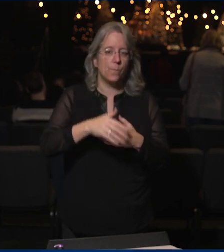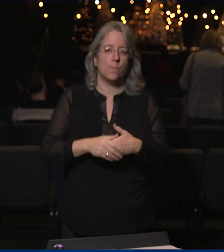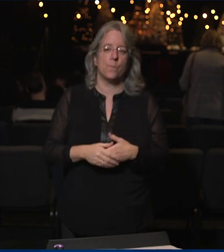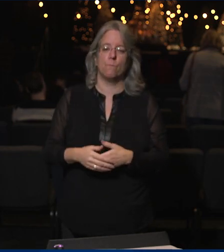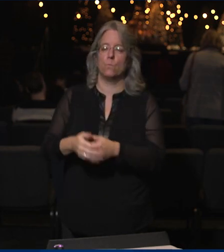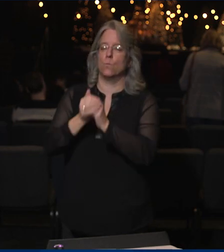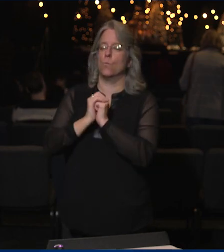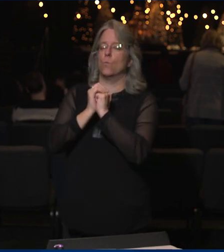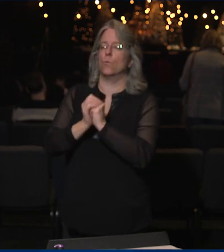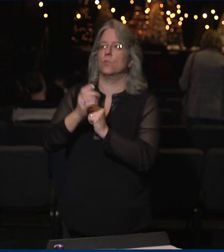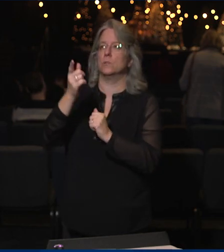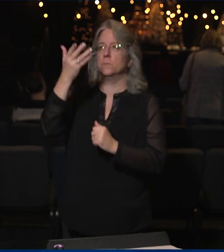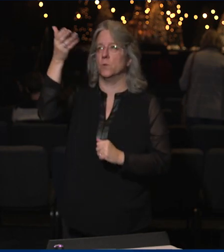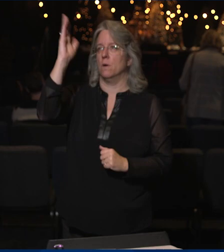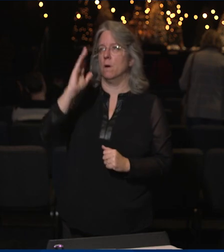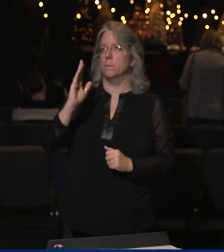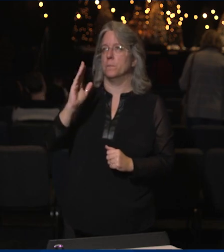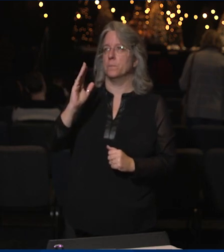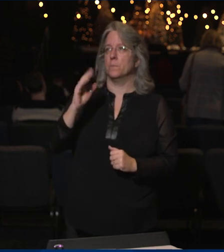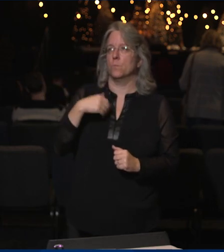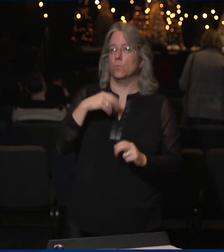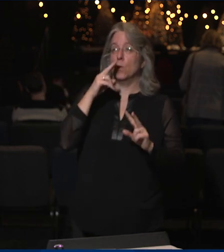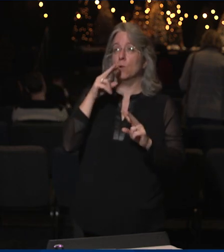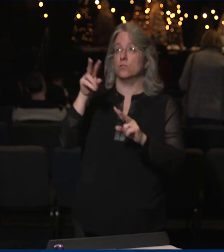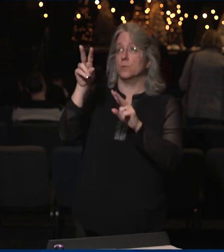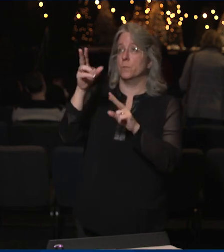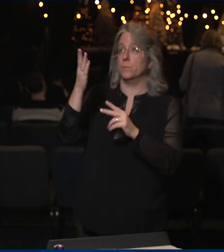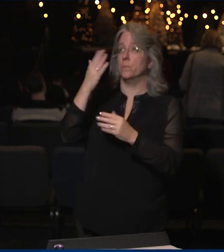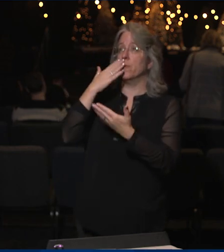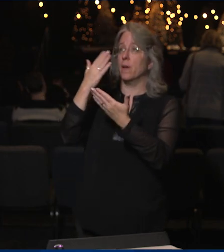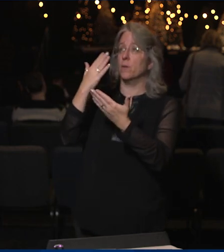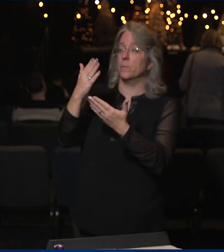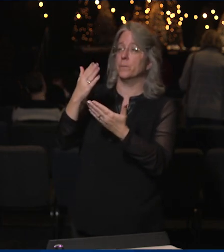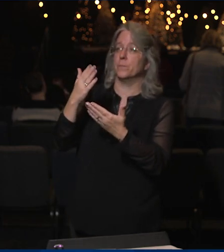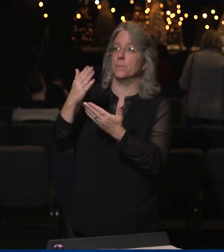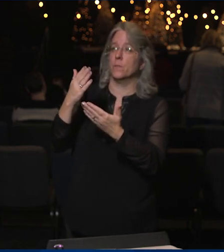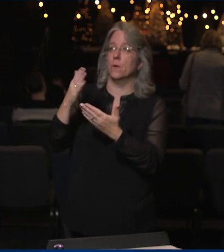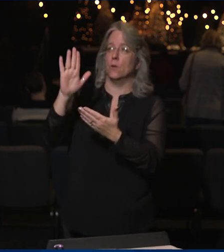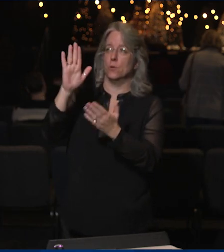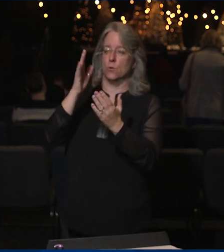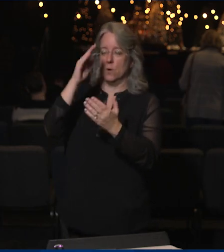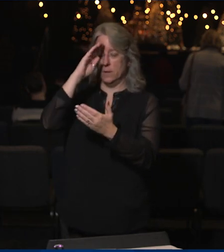look to you, and we thank you. Lift this in your Son, Jesus